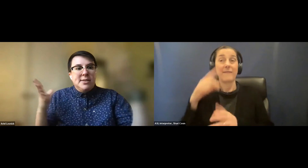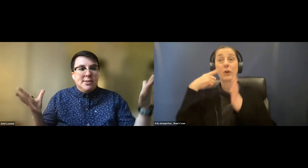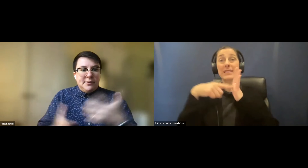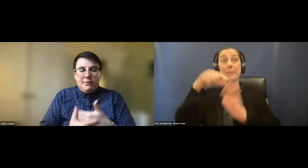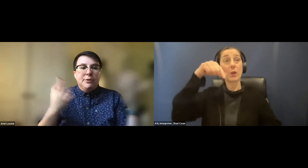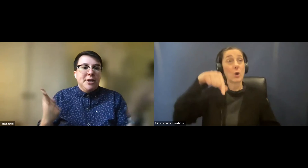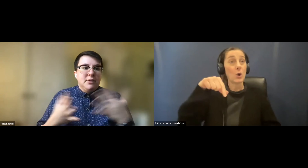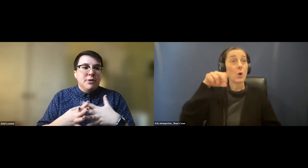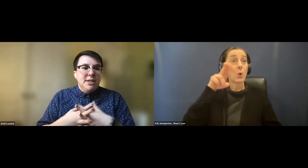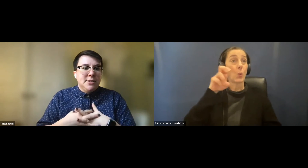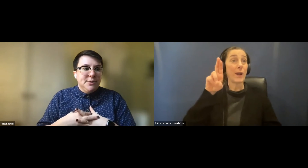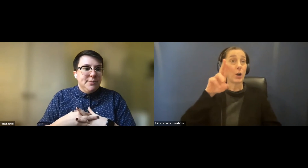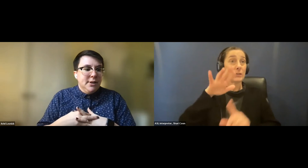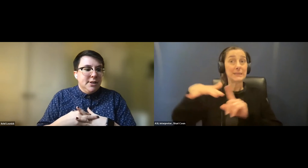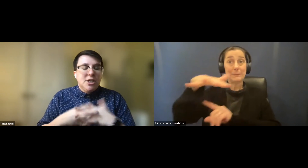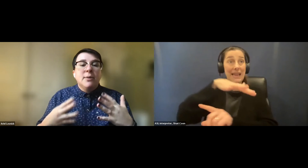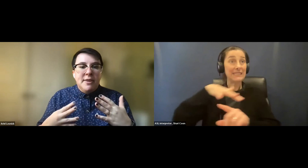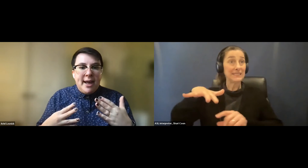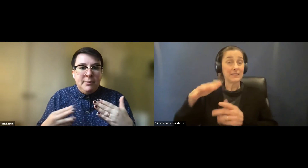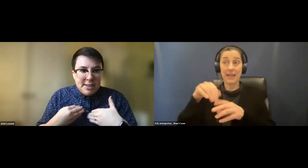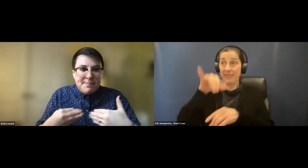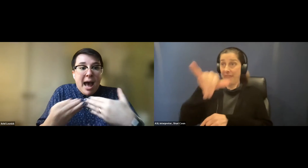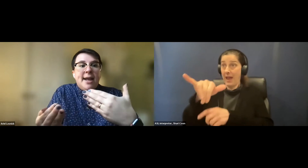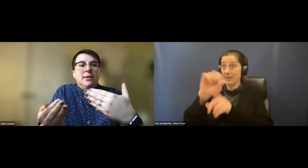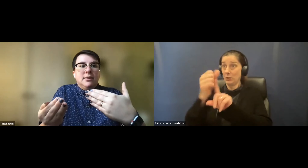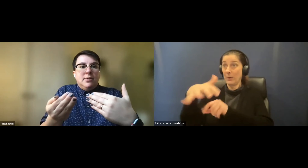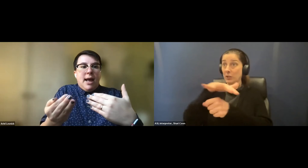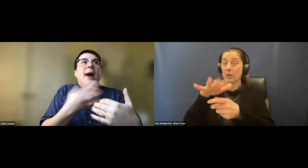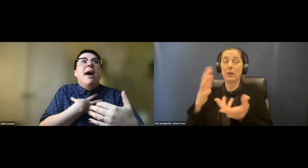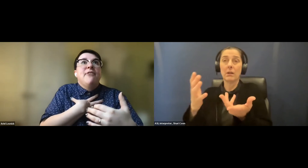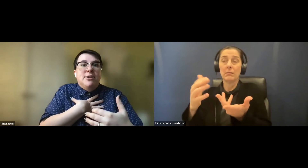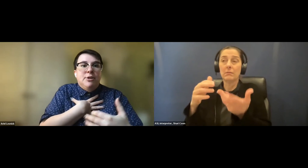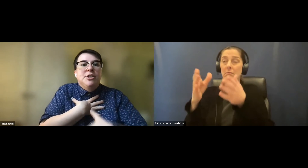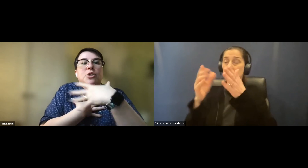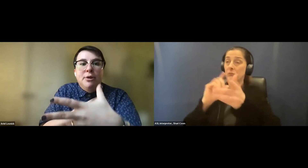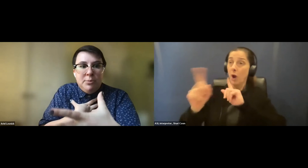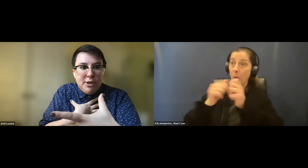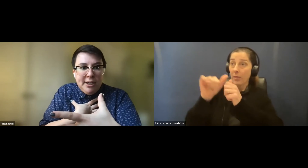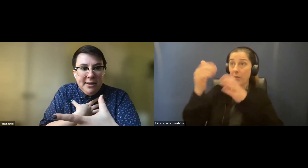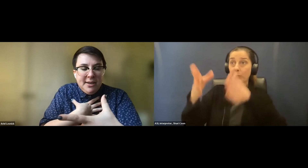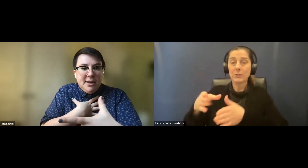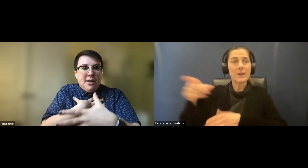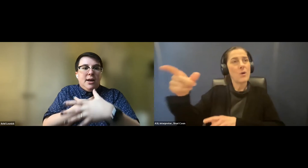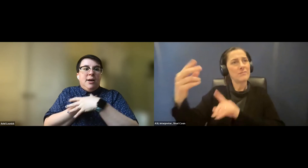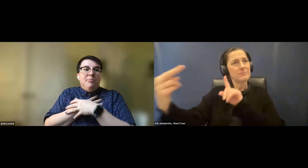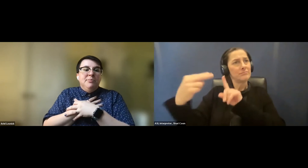that space is, looking for me to share with them is how I factor into the queer